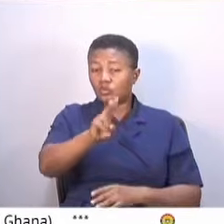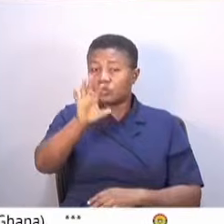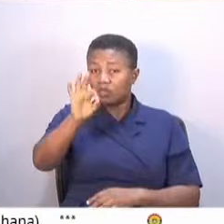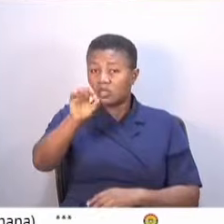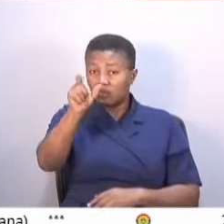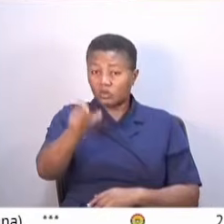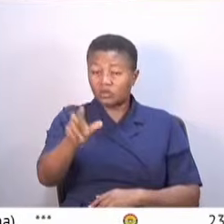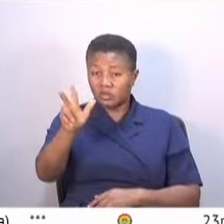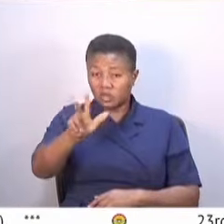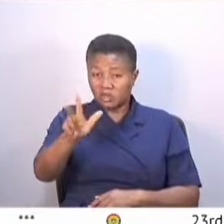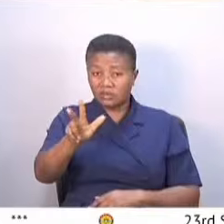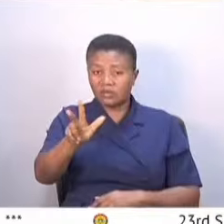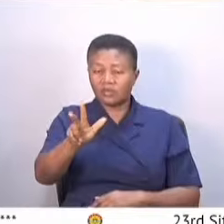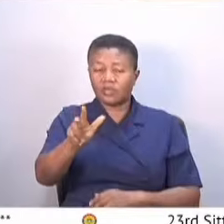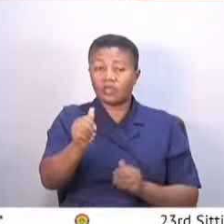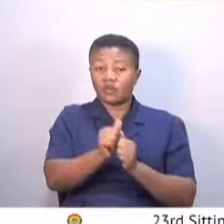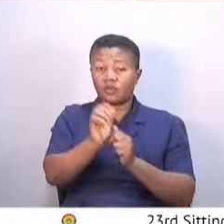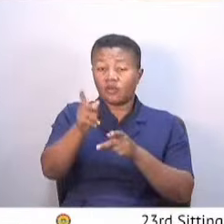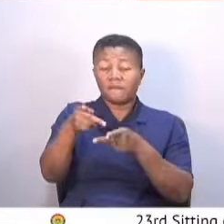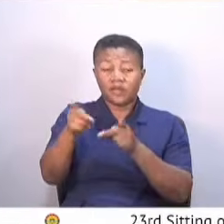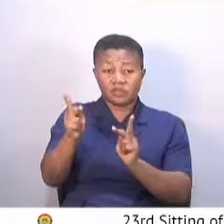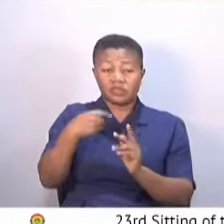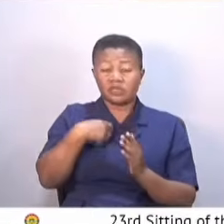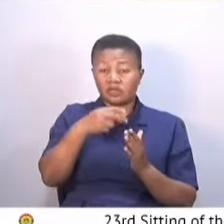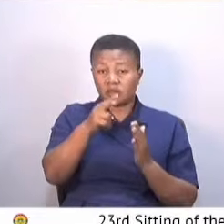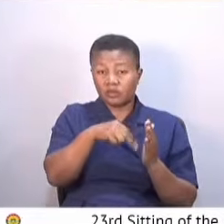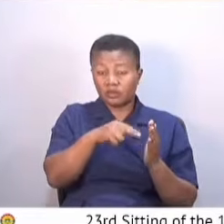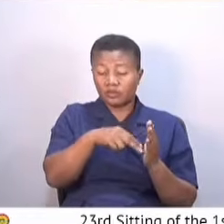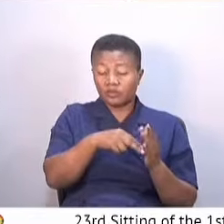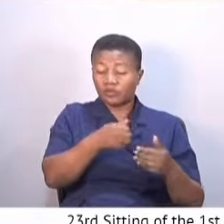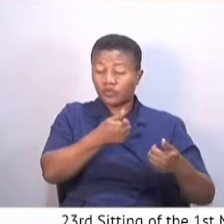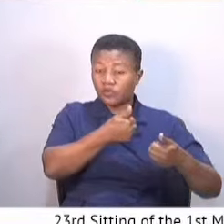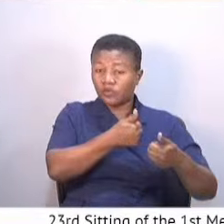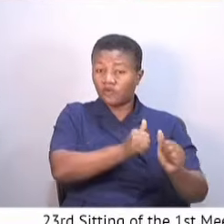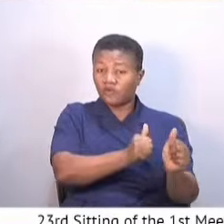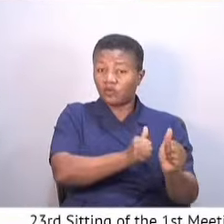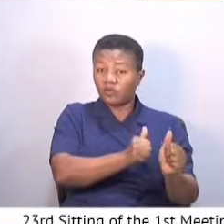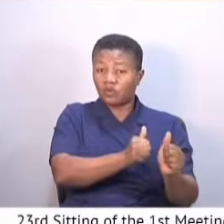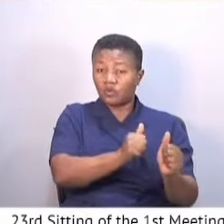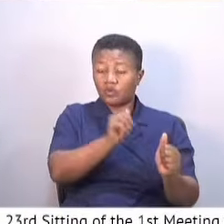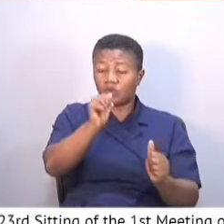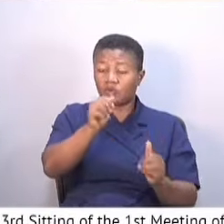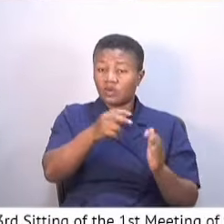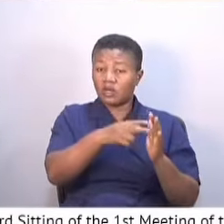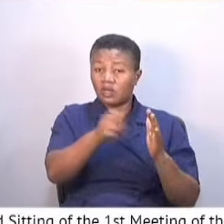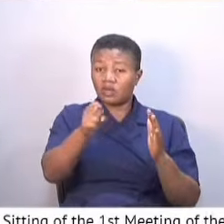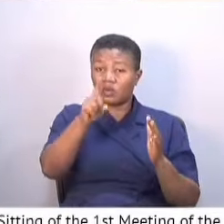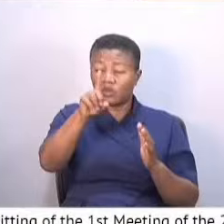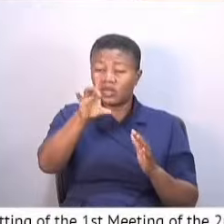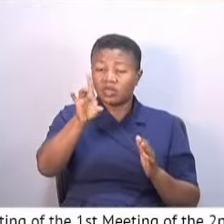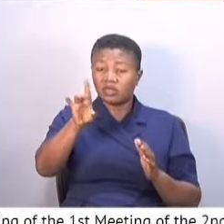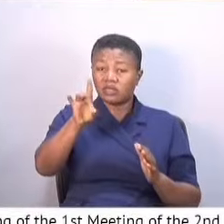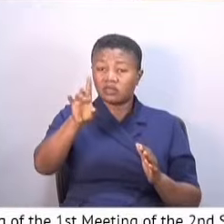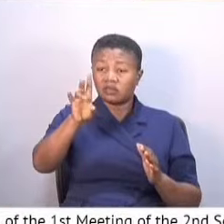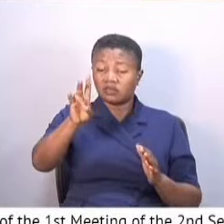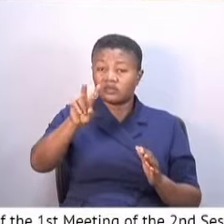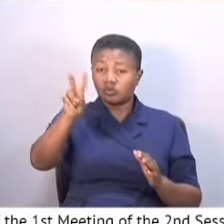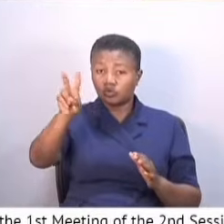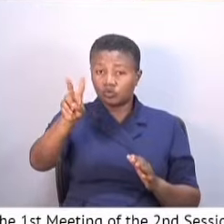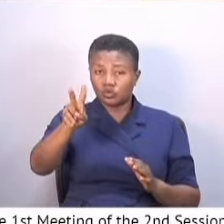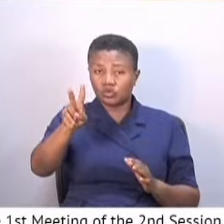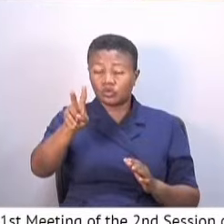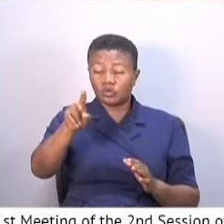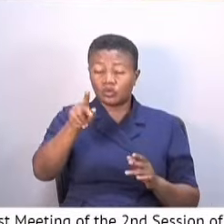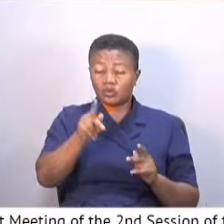229(3), and with your permission, I read, pursuant to Article 1872 and 5 of the Constitution,